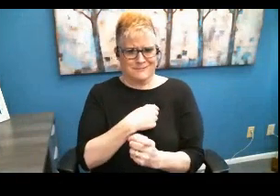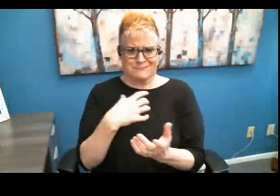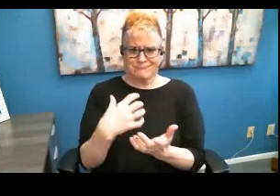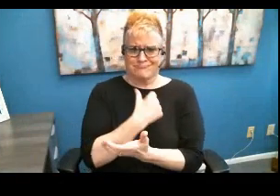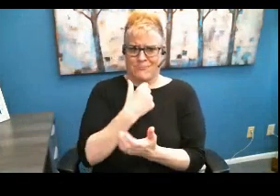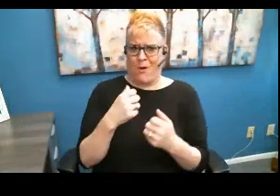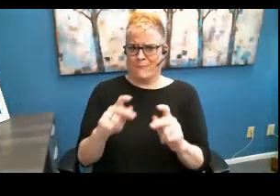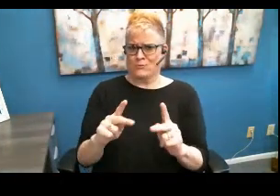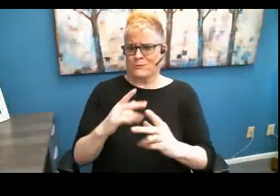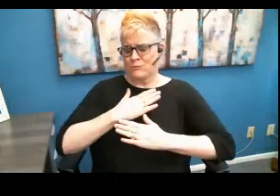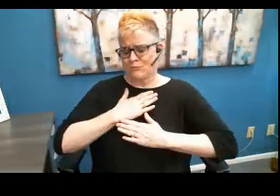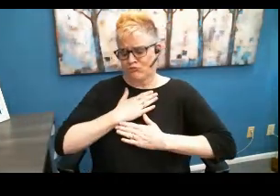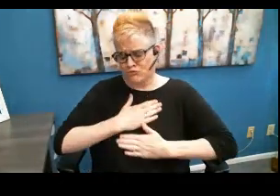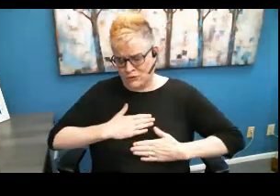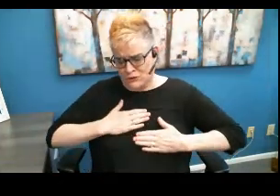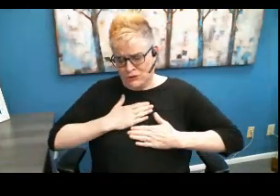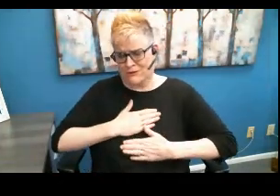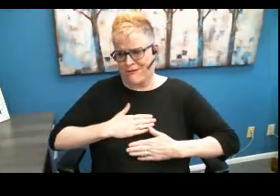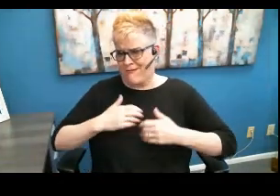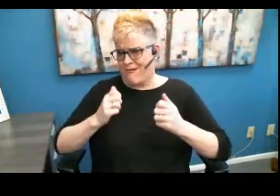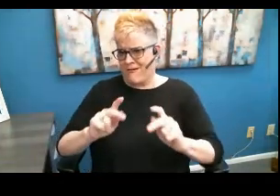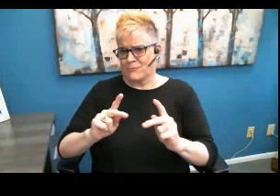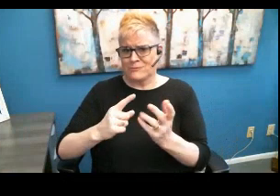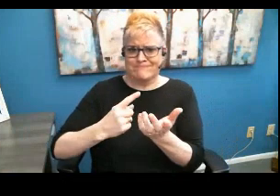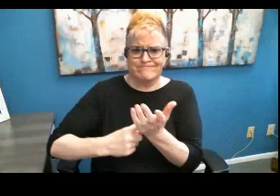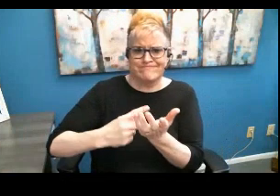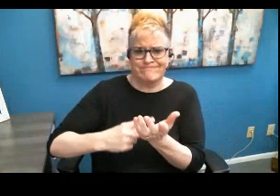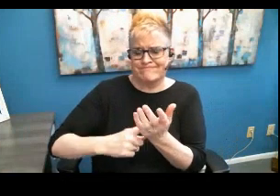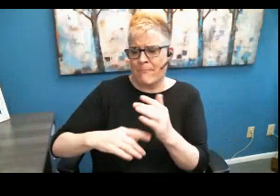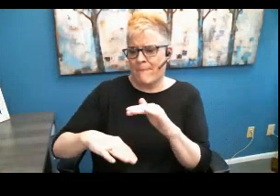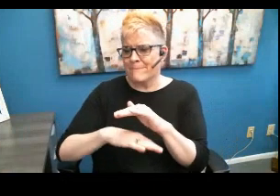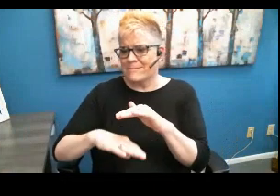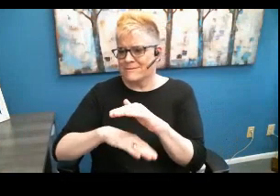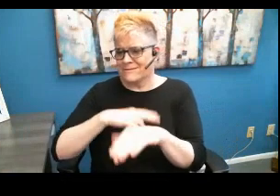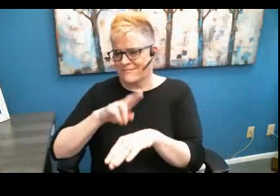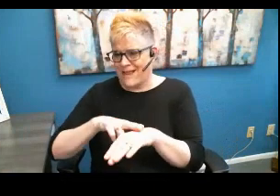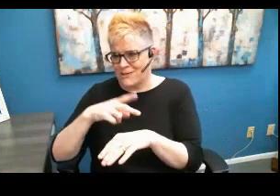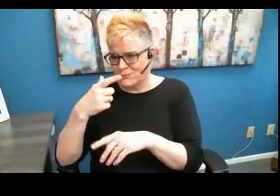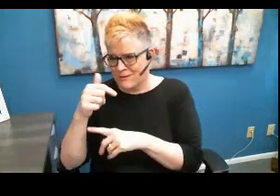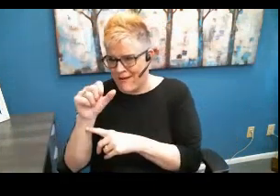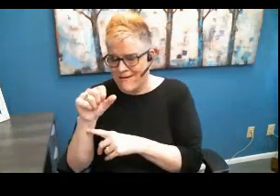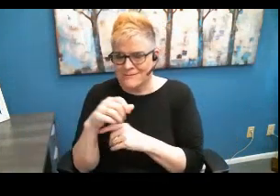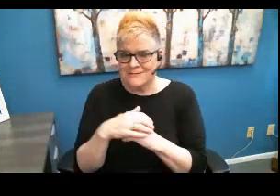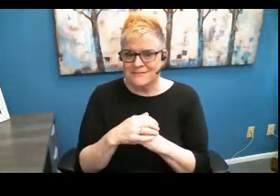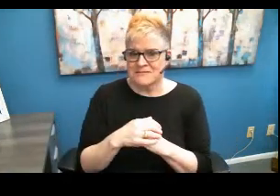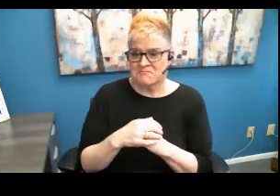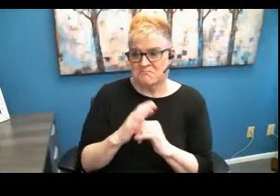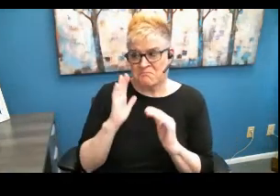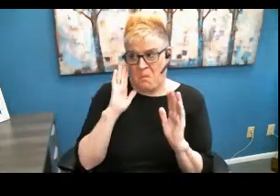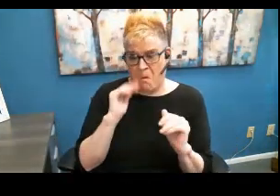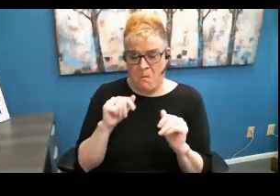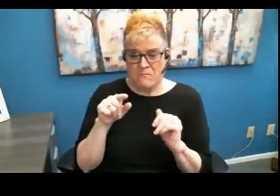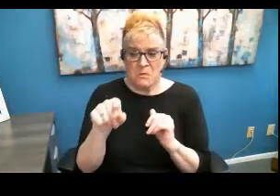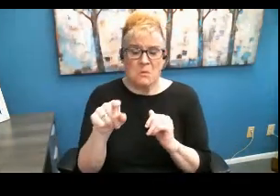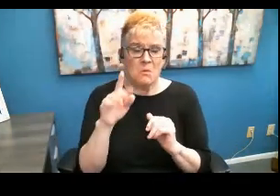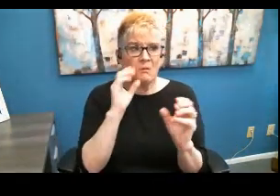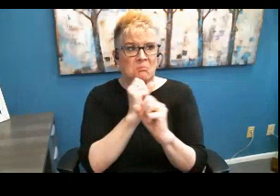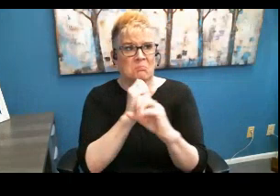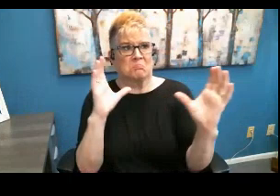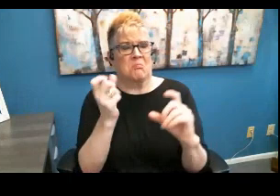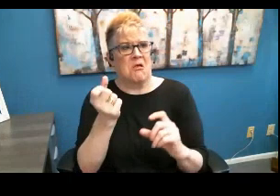do appreciate the opportunity to discuss the basics of natural gas. And hopefully you'll have a better understanding of the natural